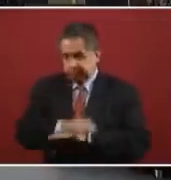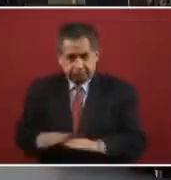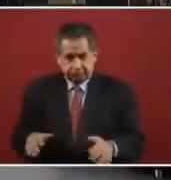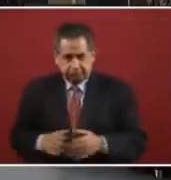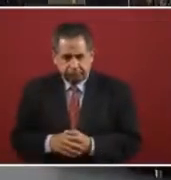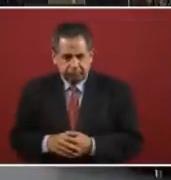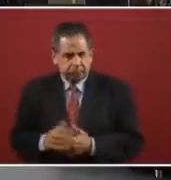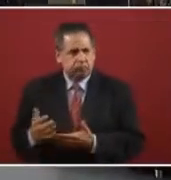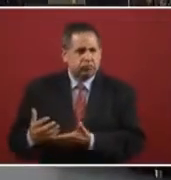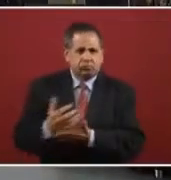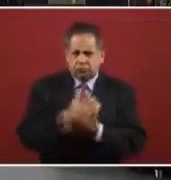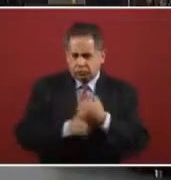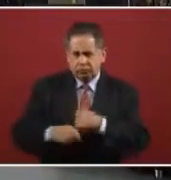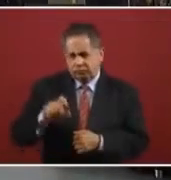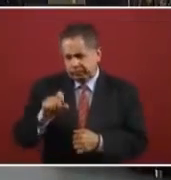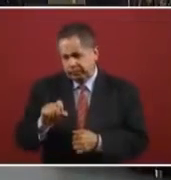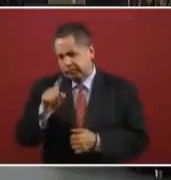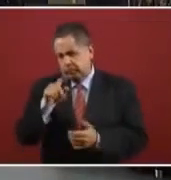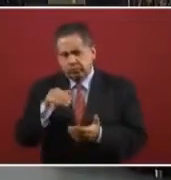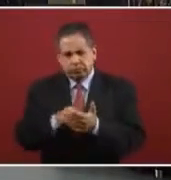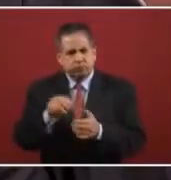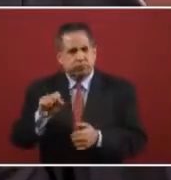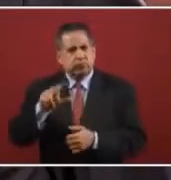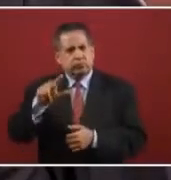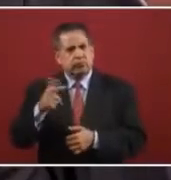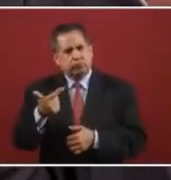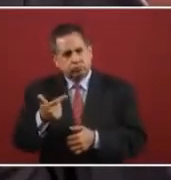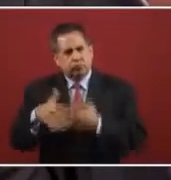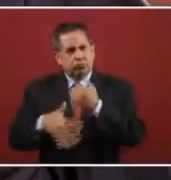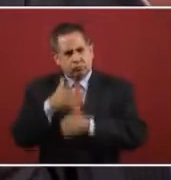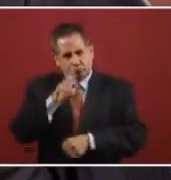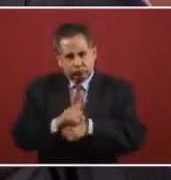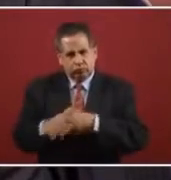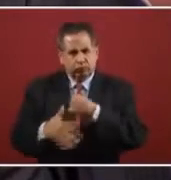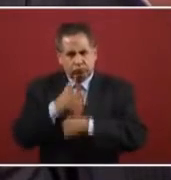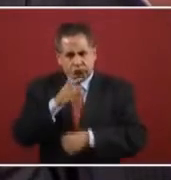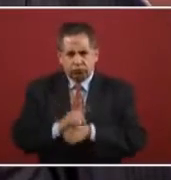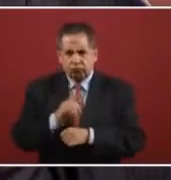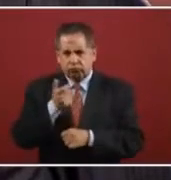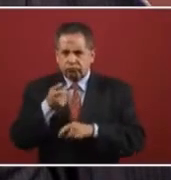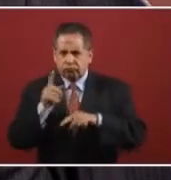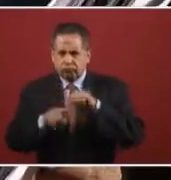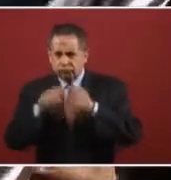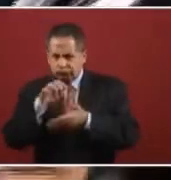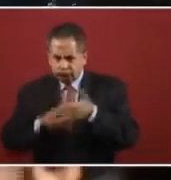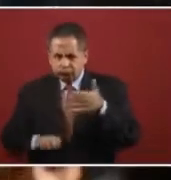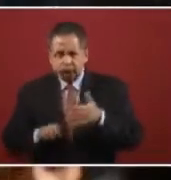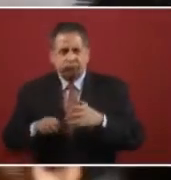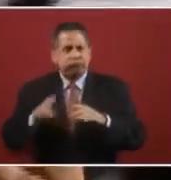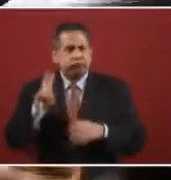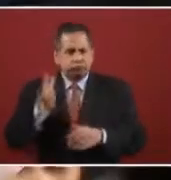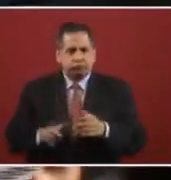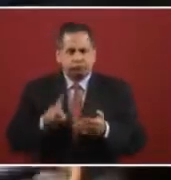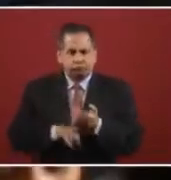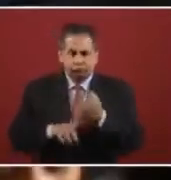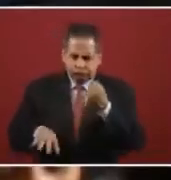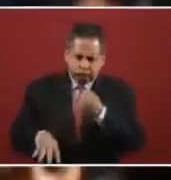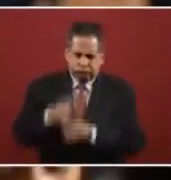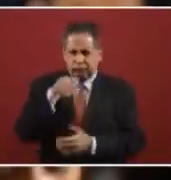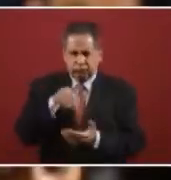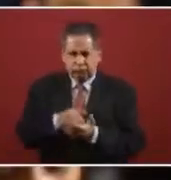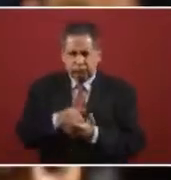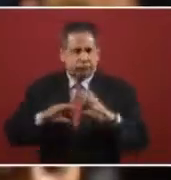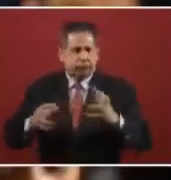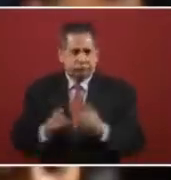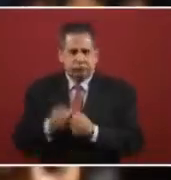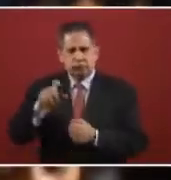for 21,068 pesos quincenales y con los descuentos son 14,000 para que den los 28,000 que usted nos